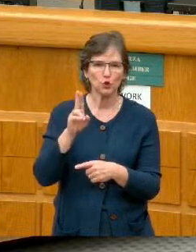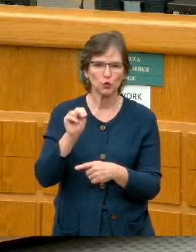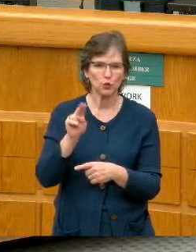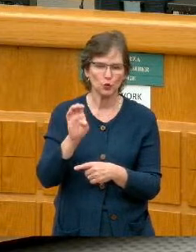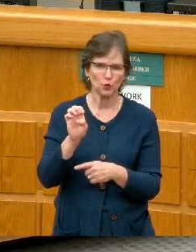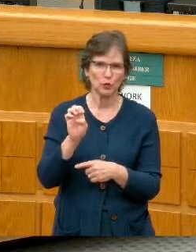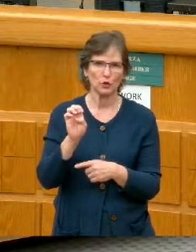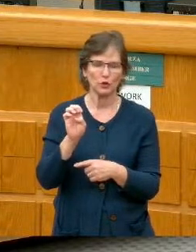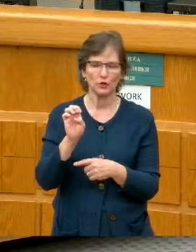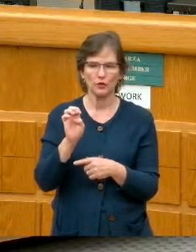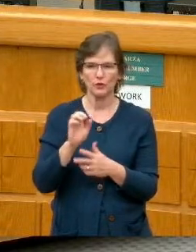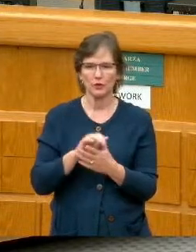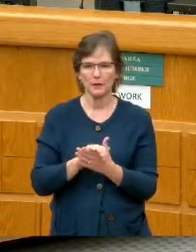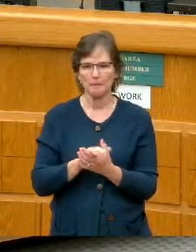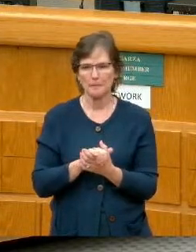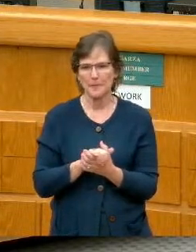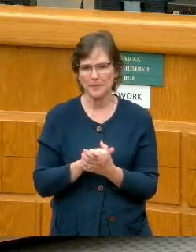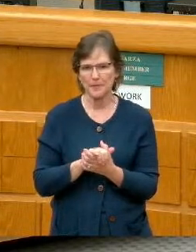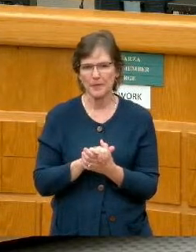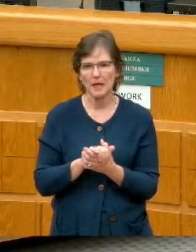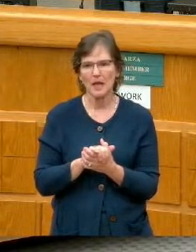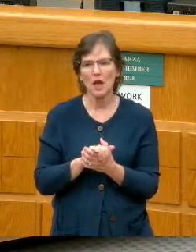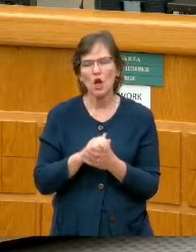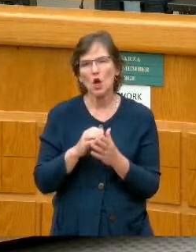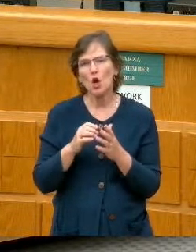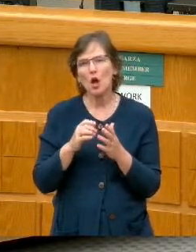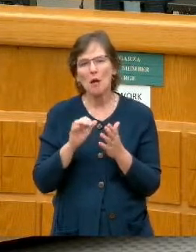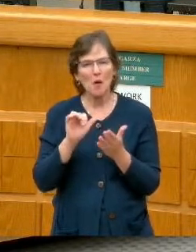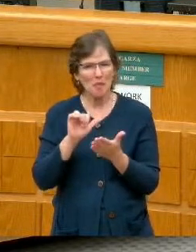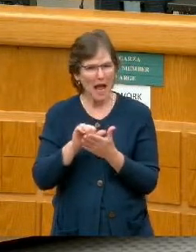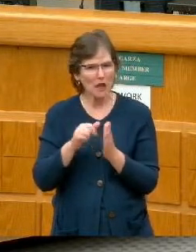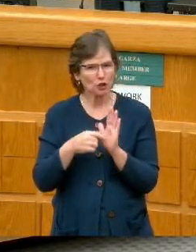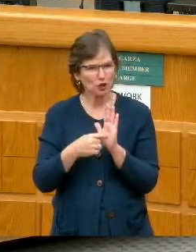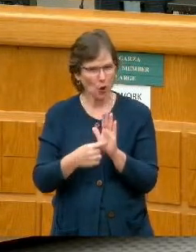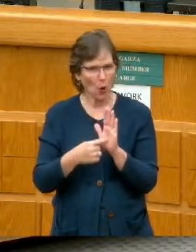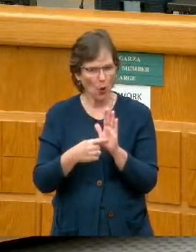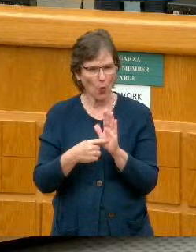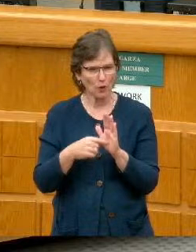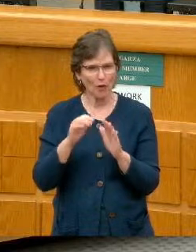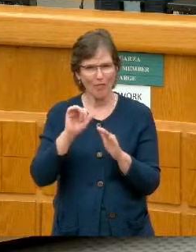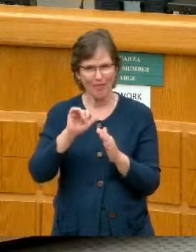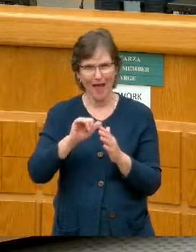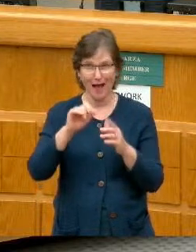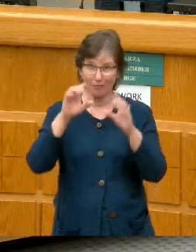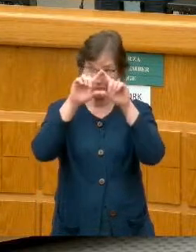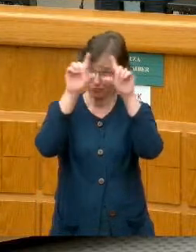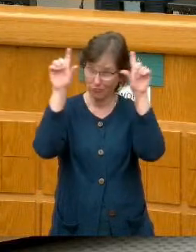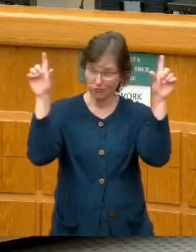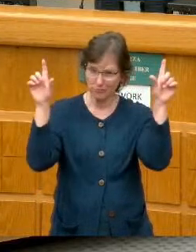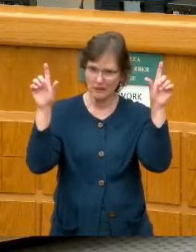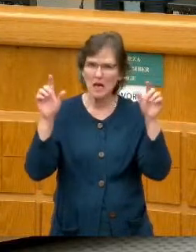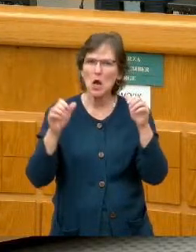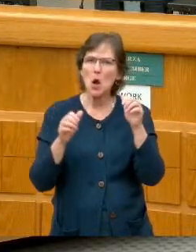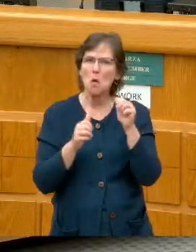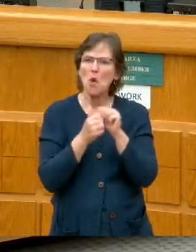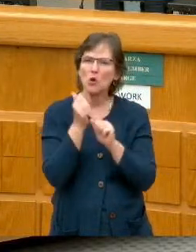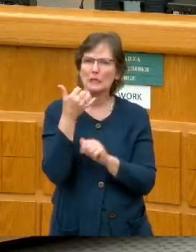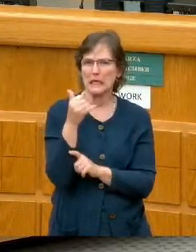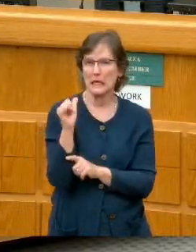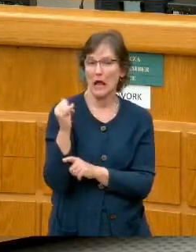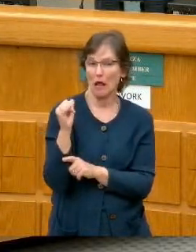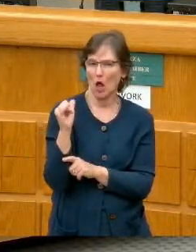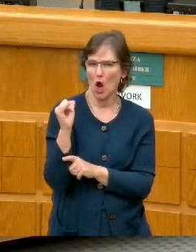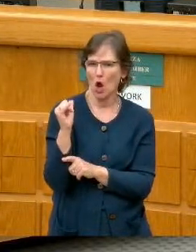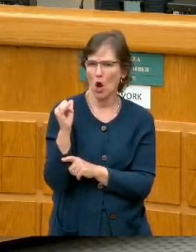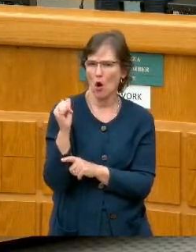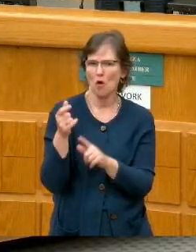time. If you want to take anything from this plot, it's that most of the frosting on our graph here is well